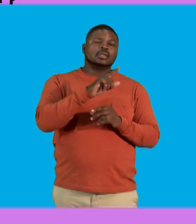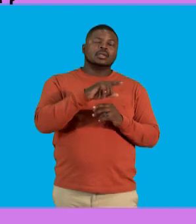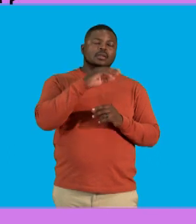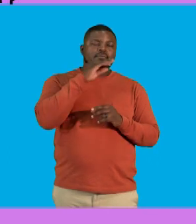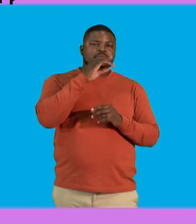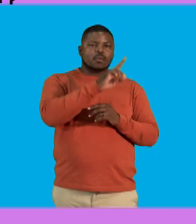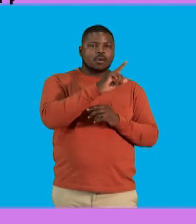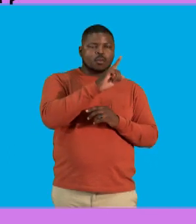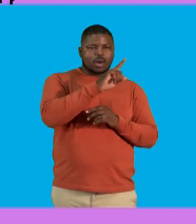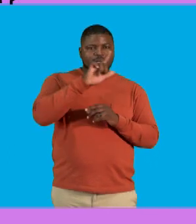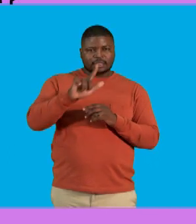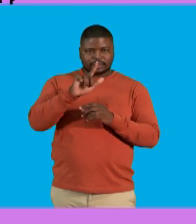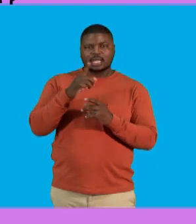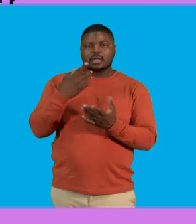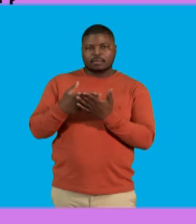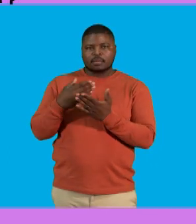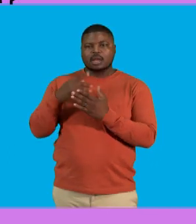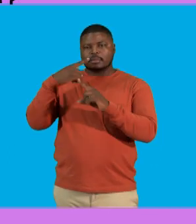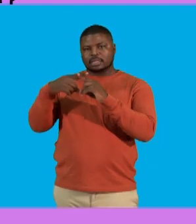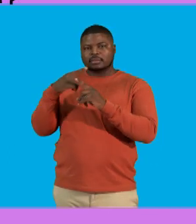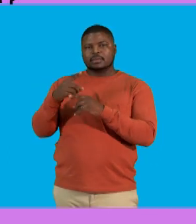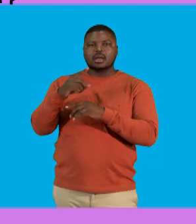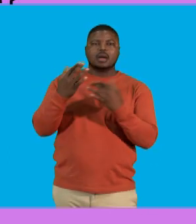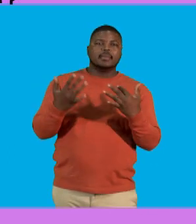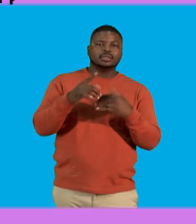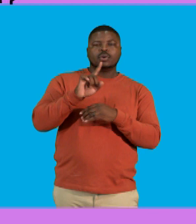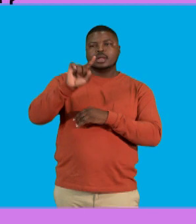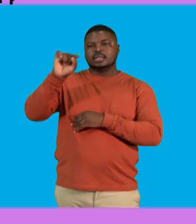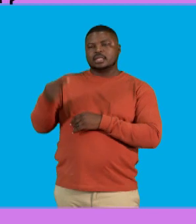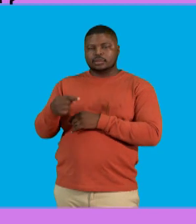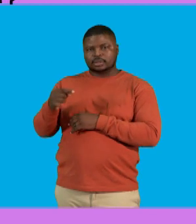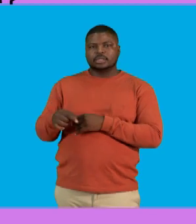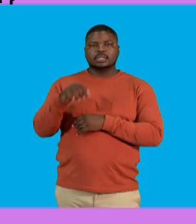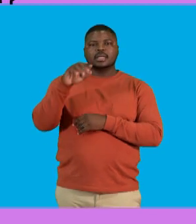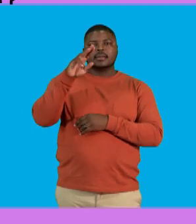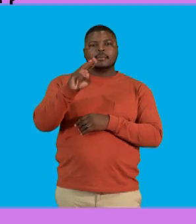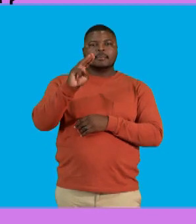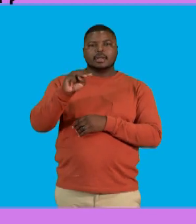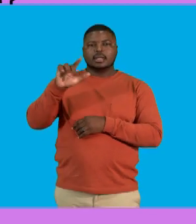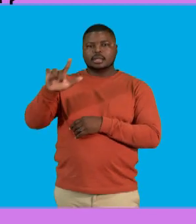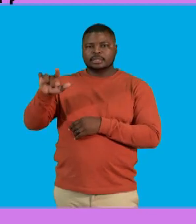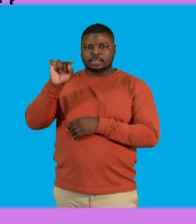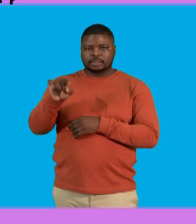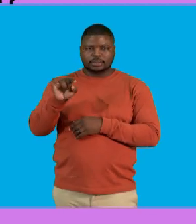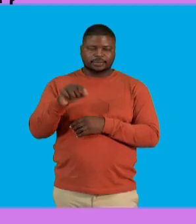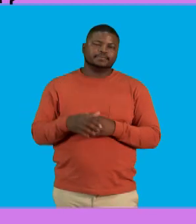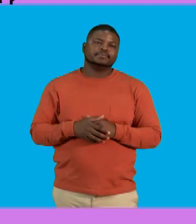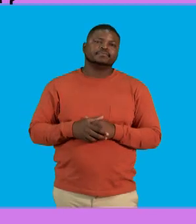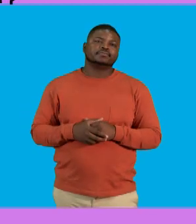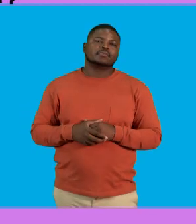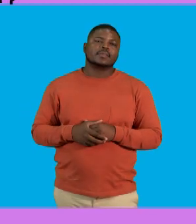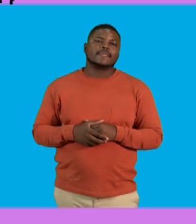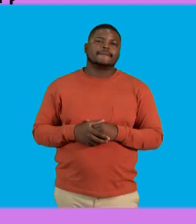to get 1,000 milliliters. So now we have to calculate the number of cups. Then it means we're going to